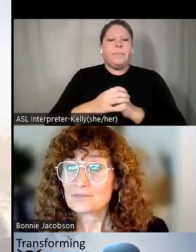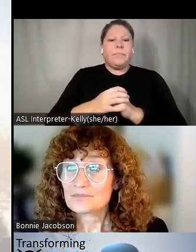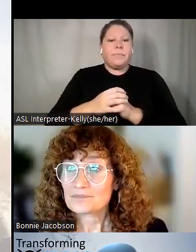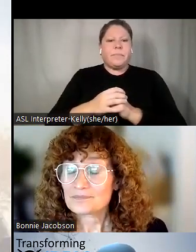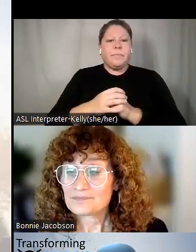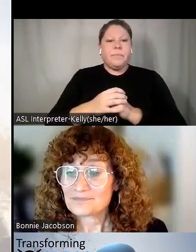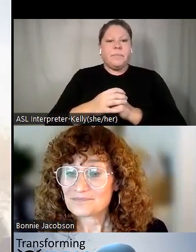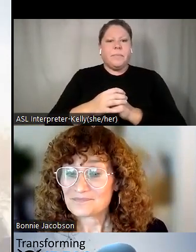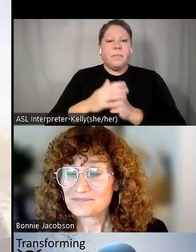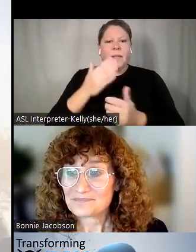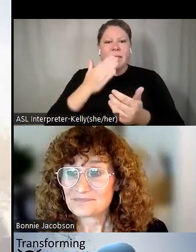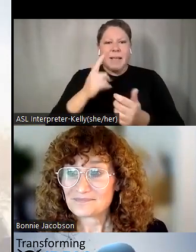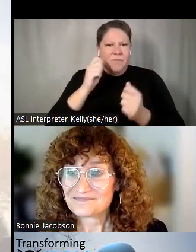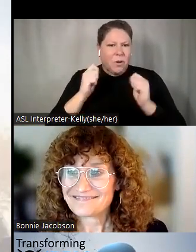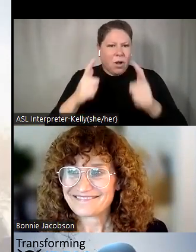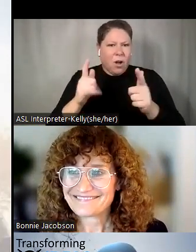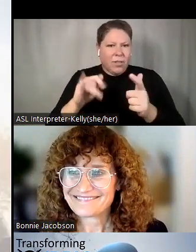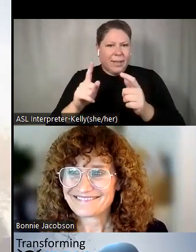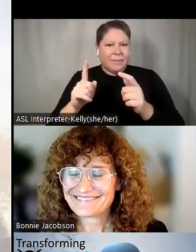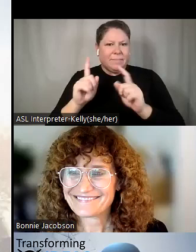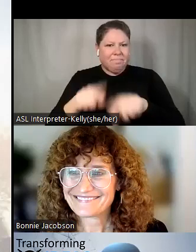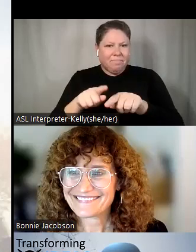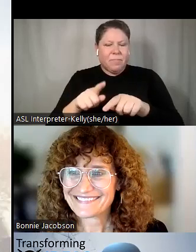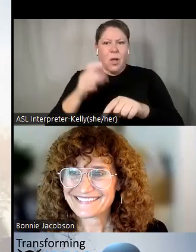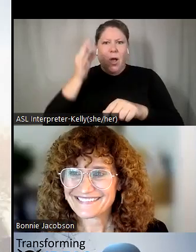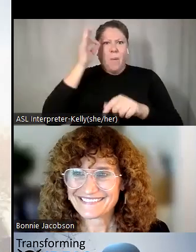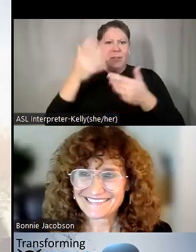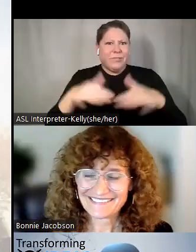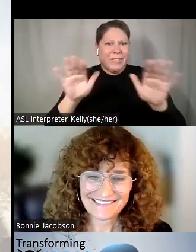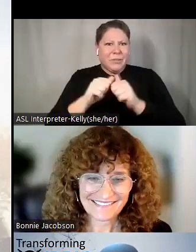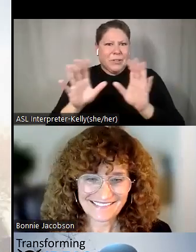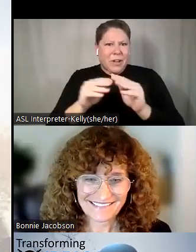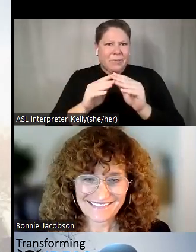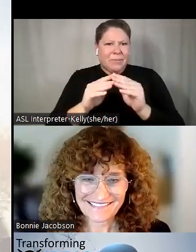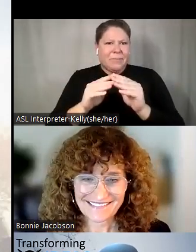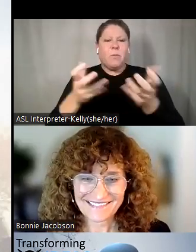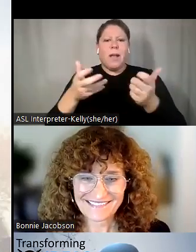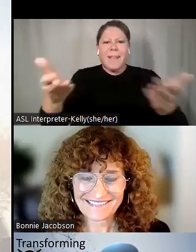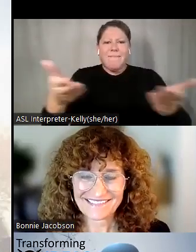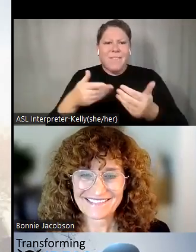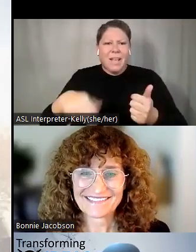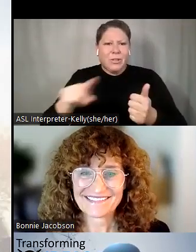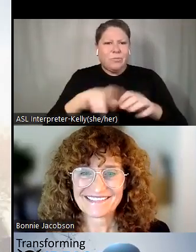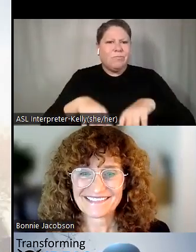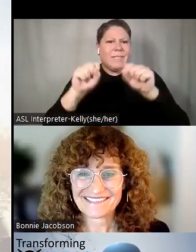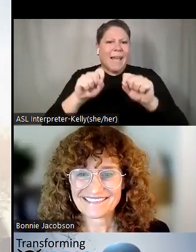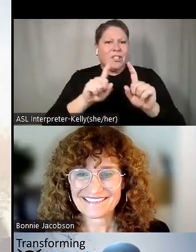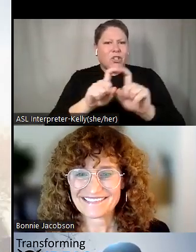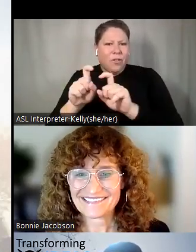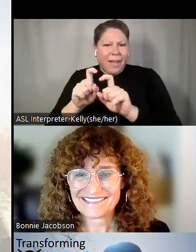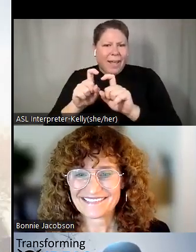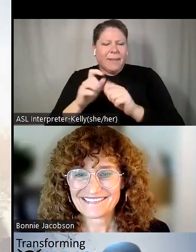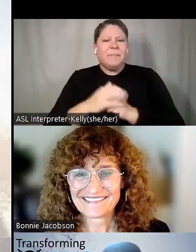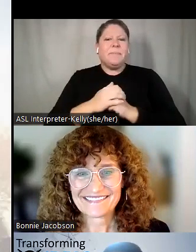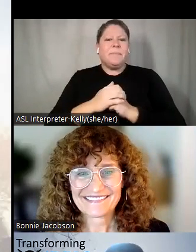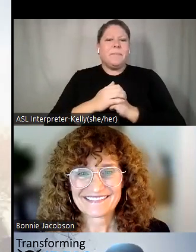you for everyone who attended. Almost done with our conference. And we just want to invite you to take our survey at the end and help us